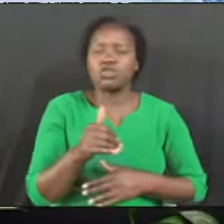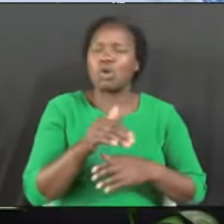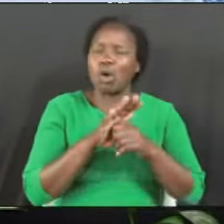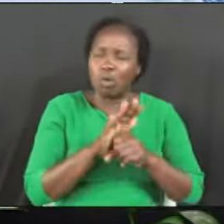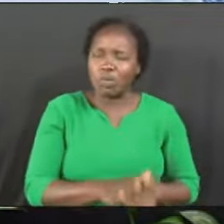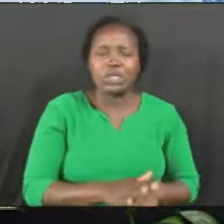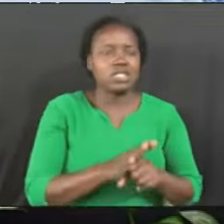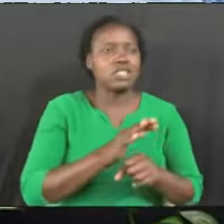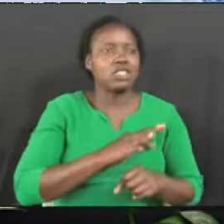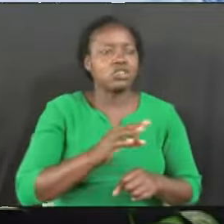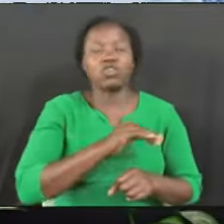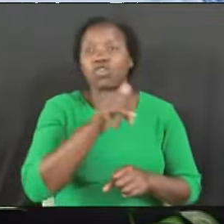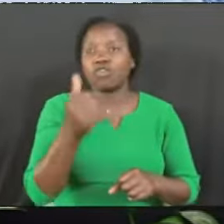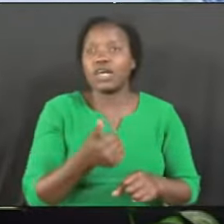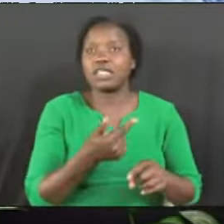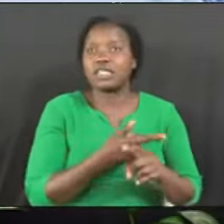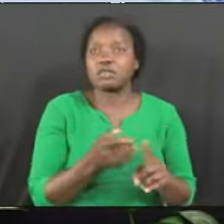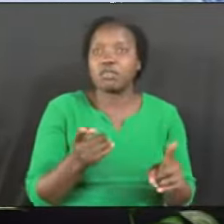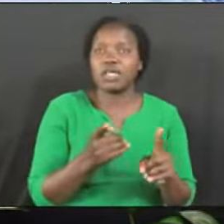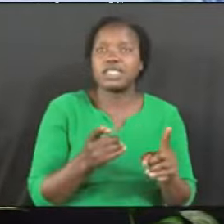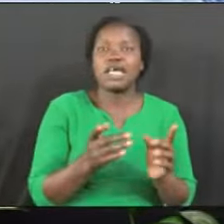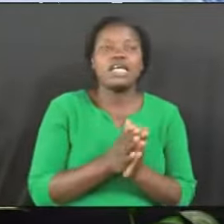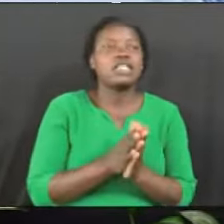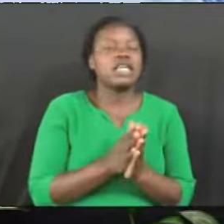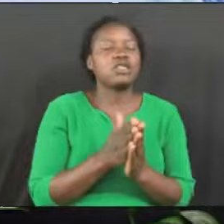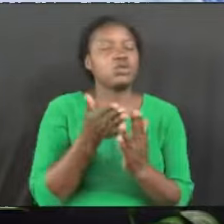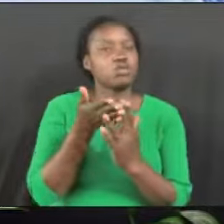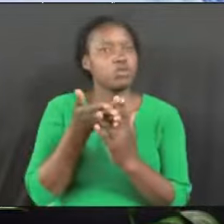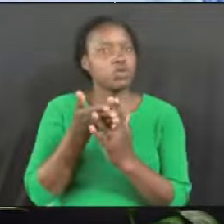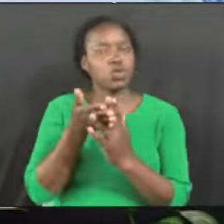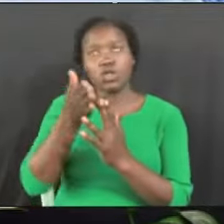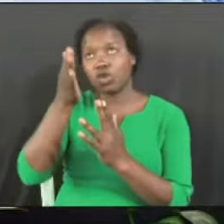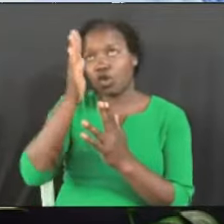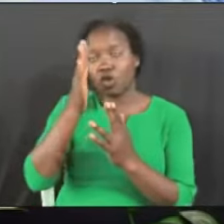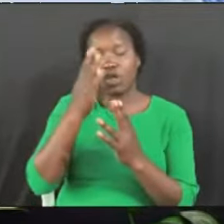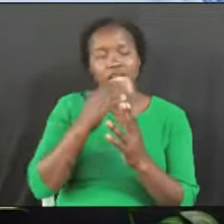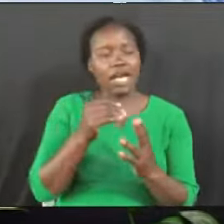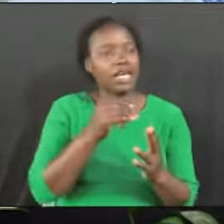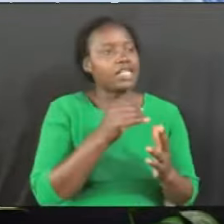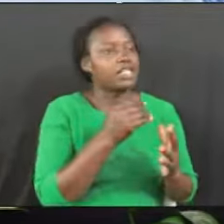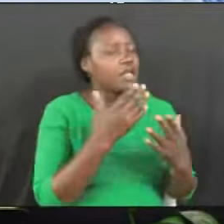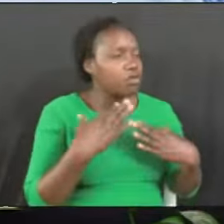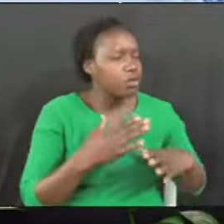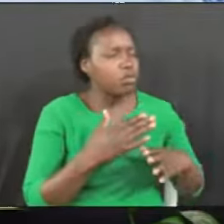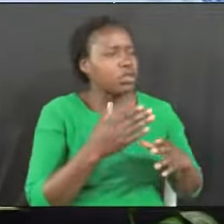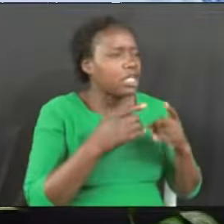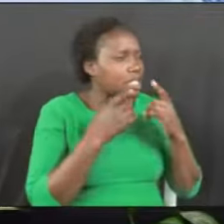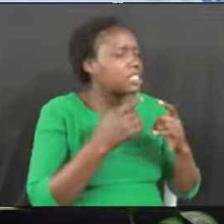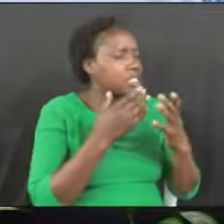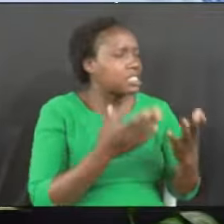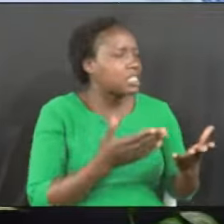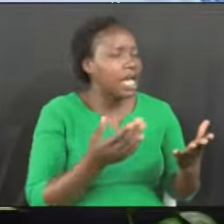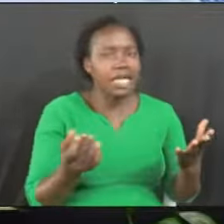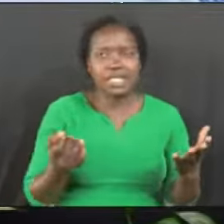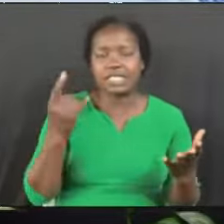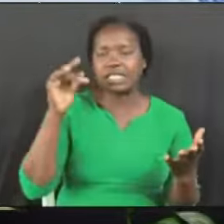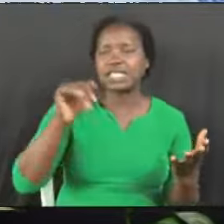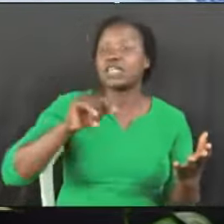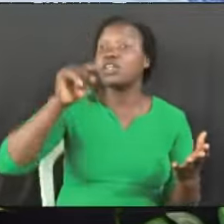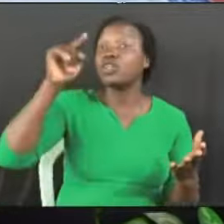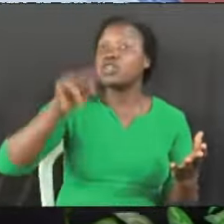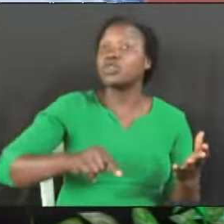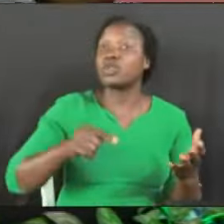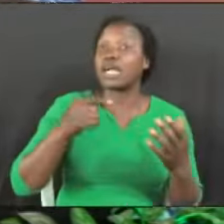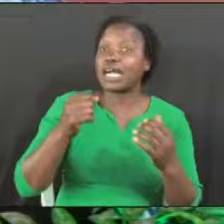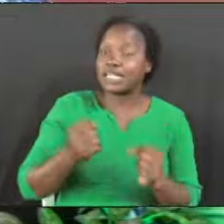of others, but the work was between God and their own souls. Understand, you cannot save